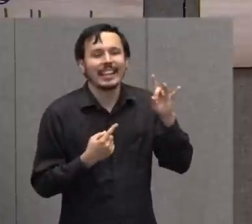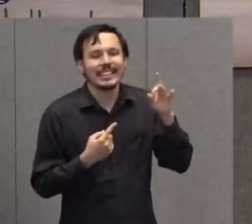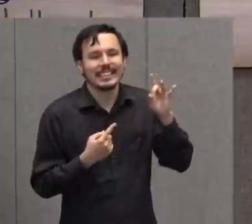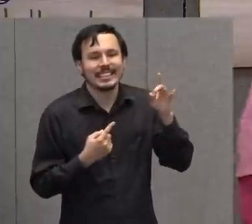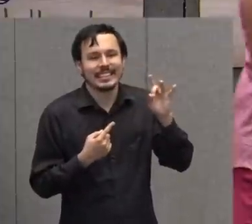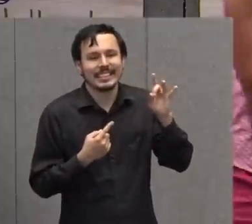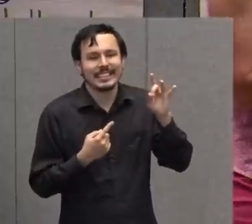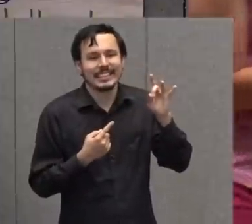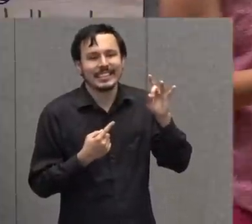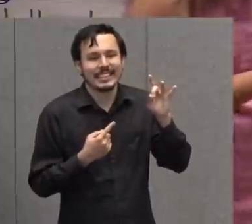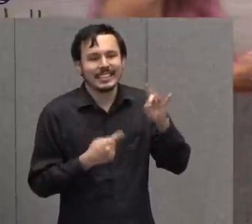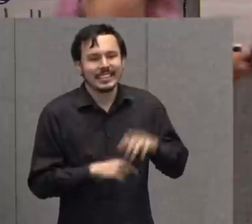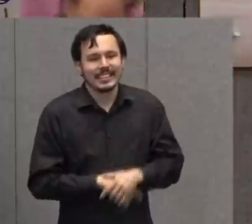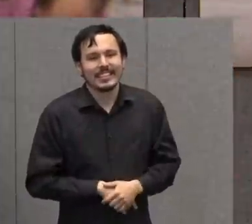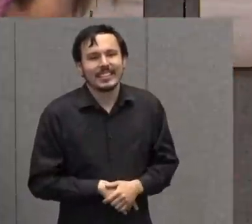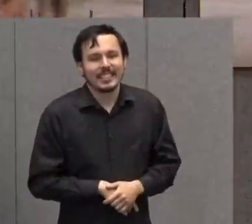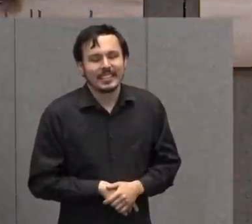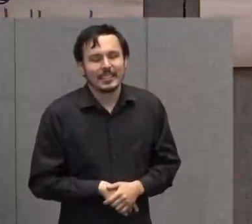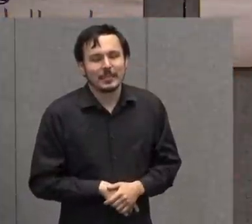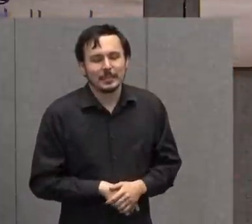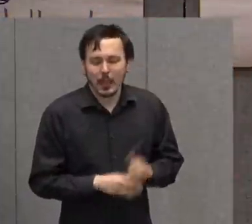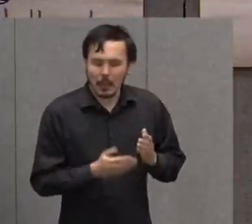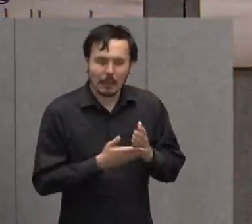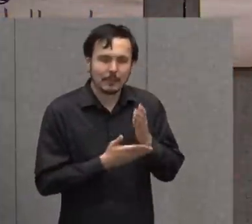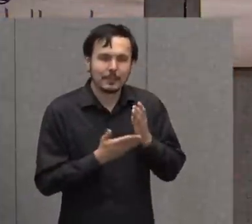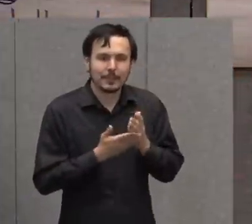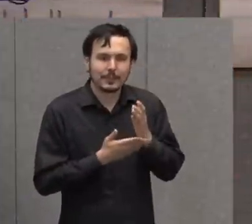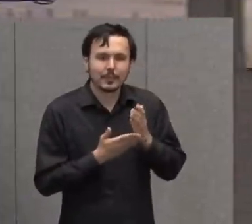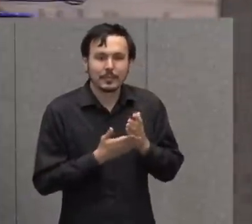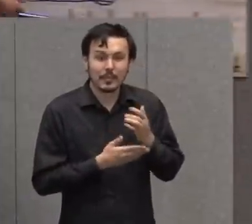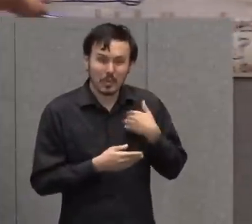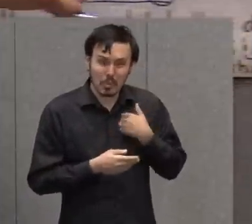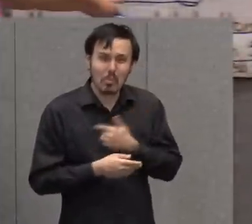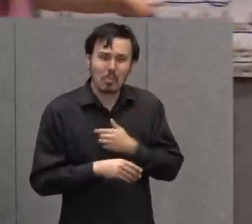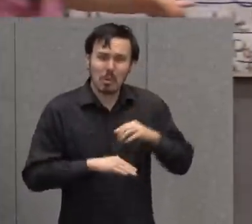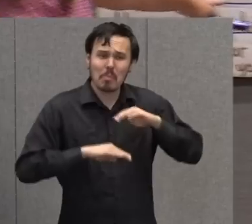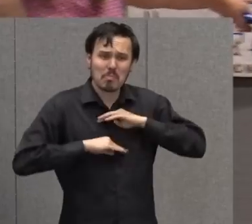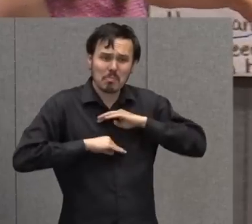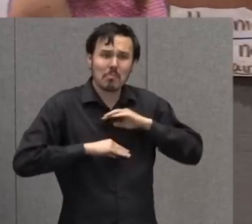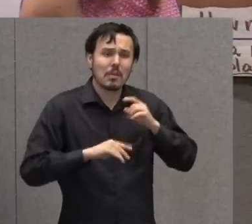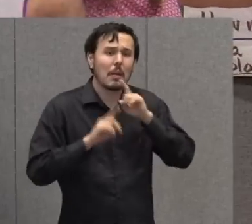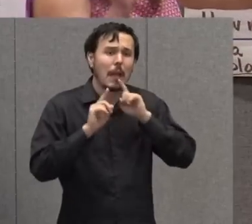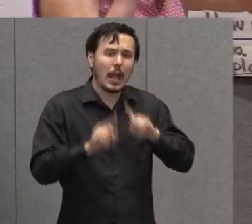18. All right. So we answered those questions.